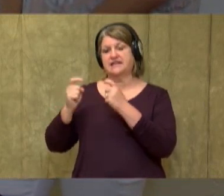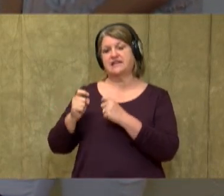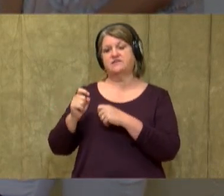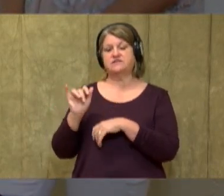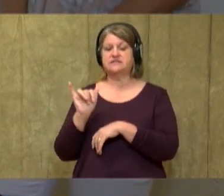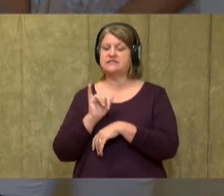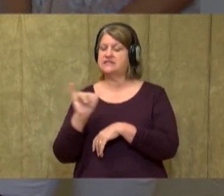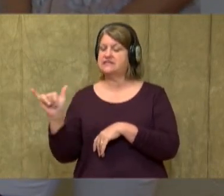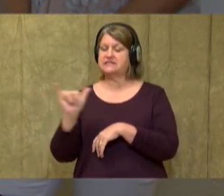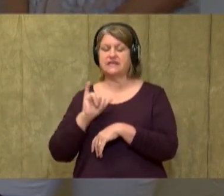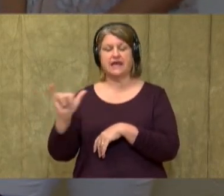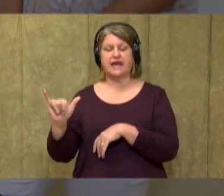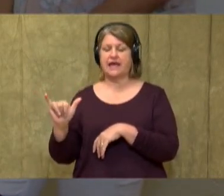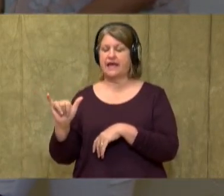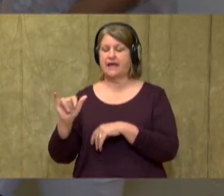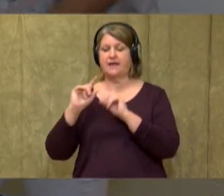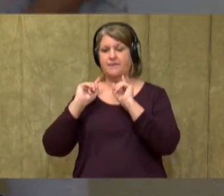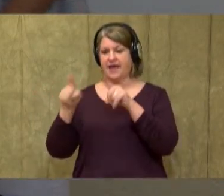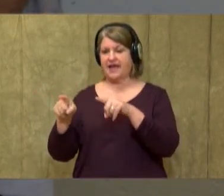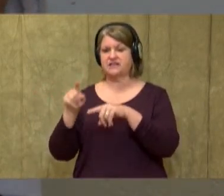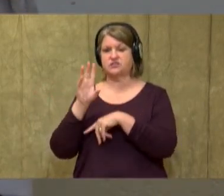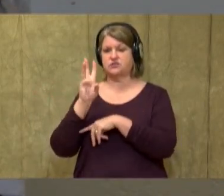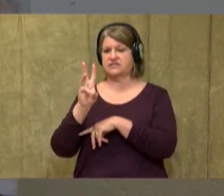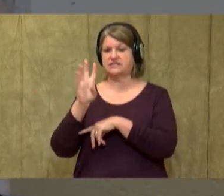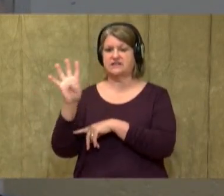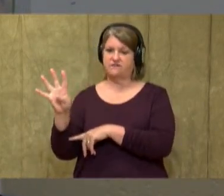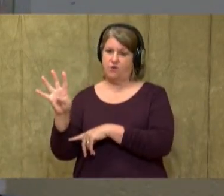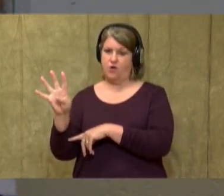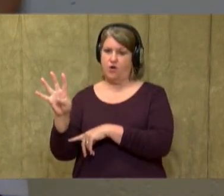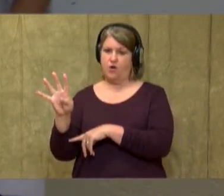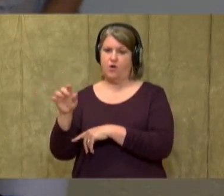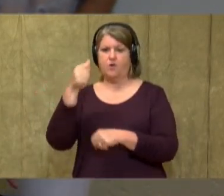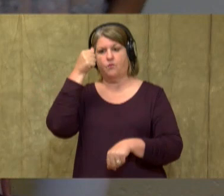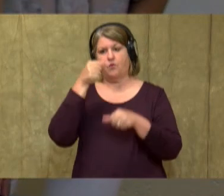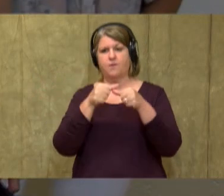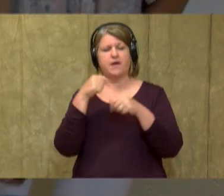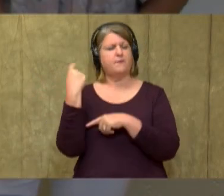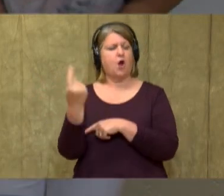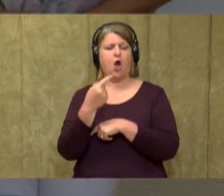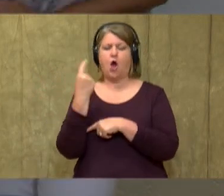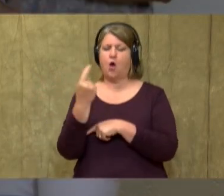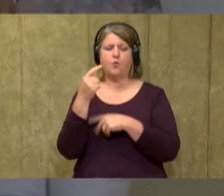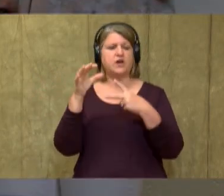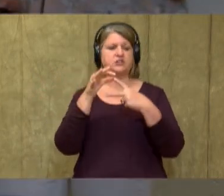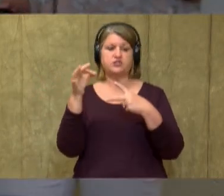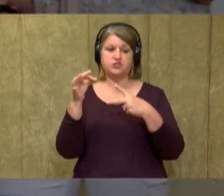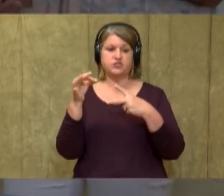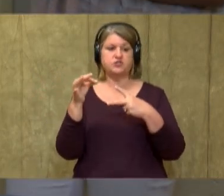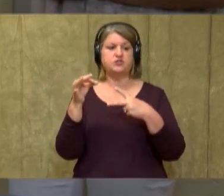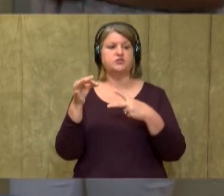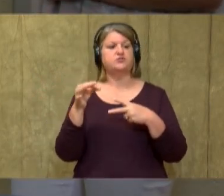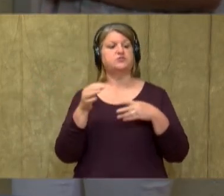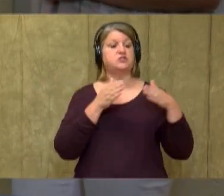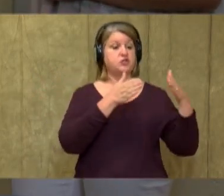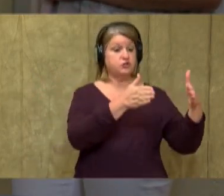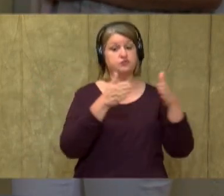sum, 64. Remember to always pick the strategy that works best for